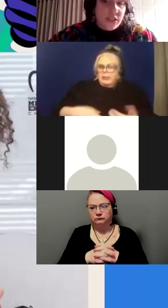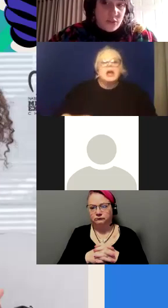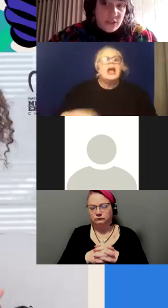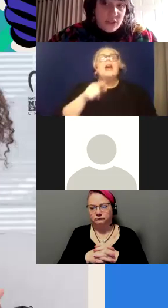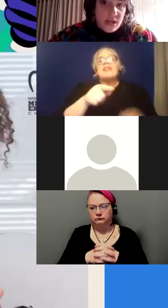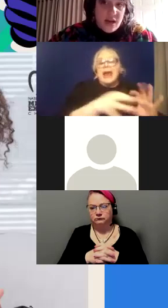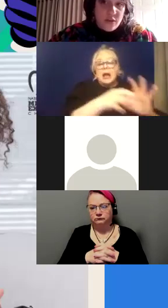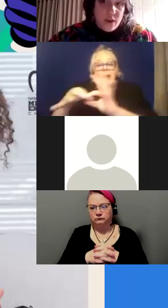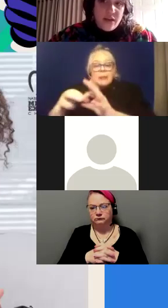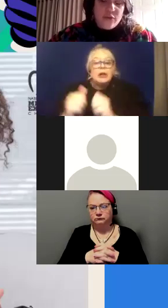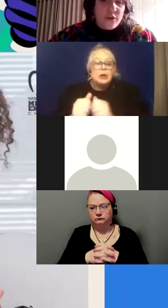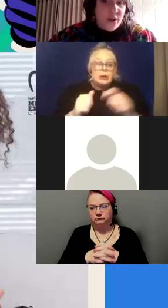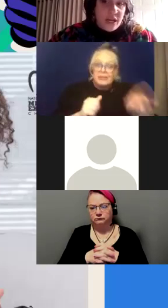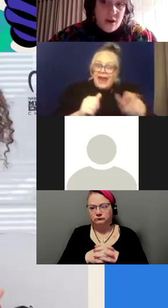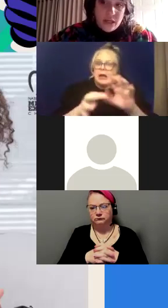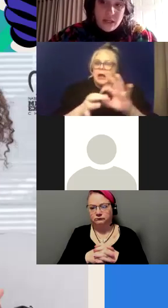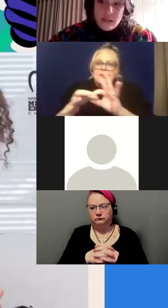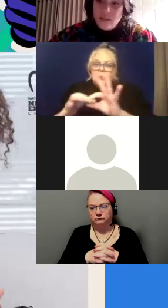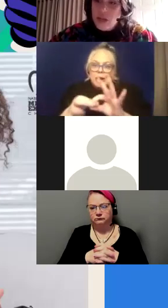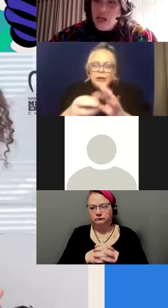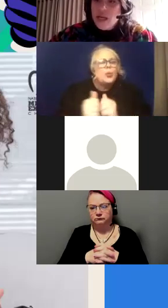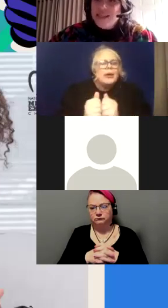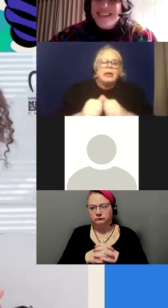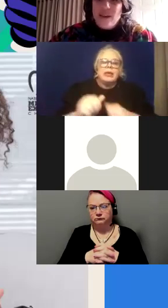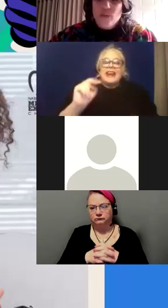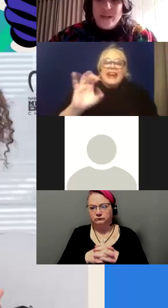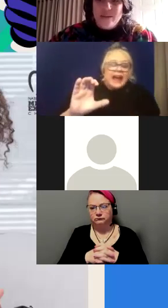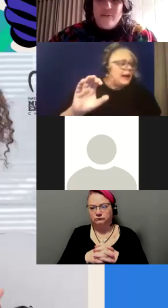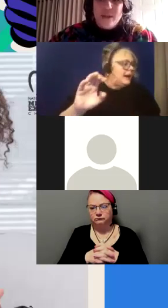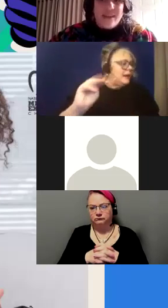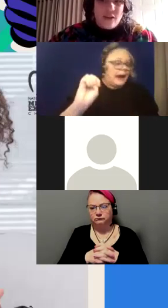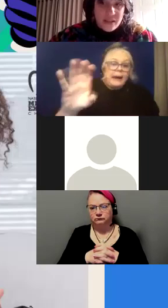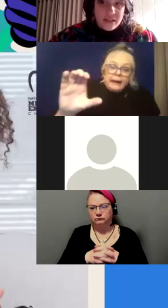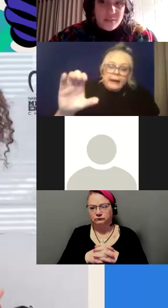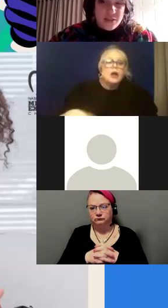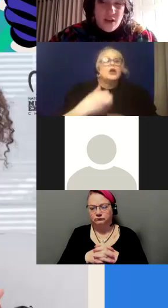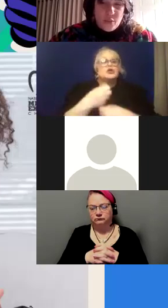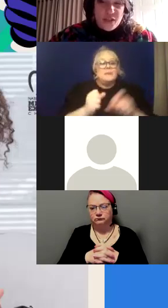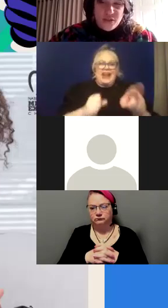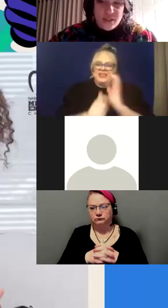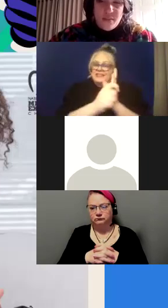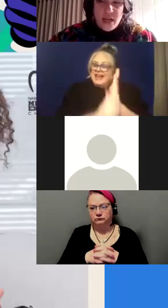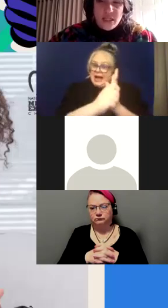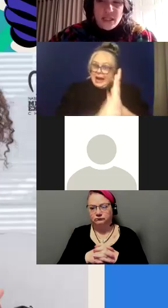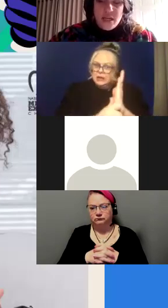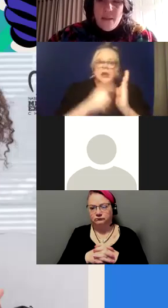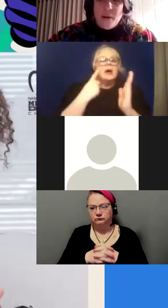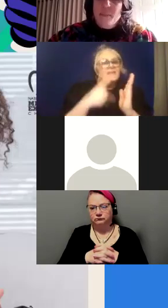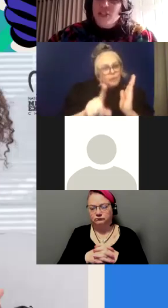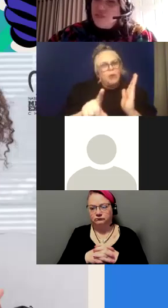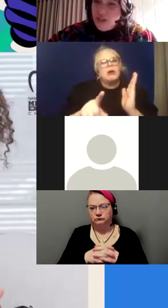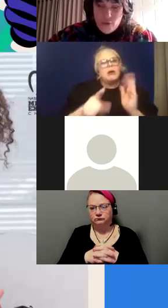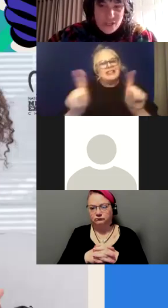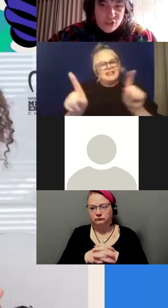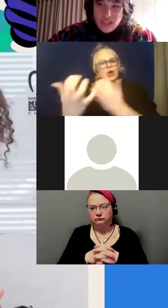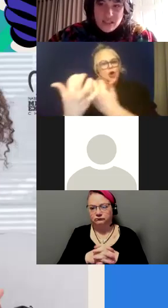this resource on the right for an American audience. This guide was written with therapists and mental health professionals in mind, but